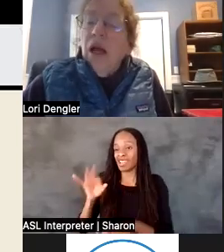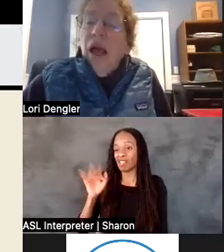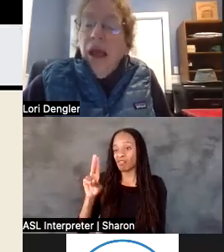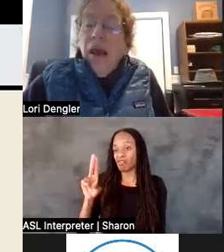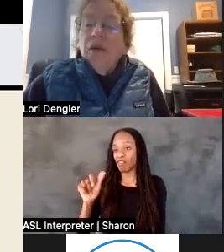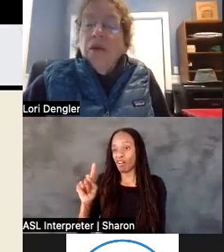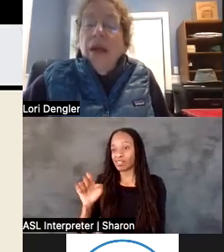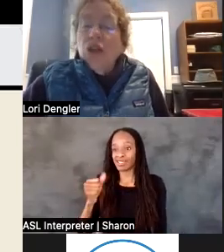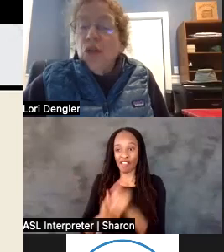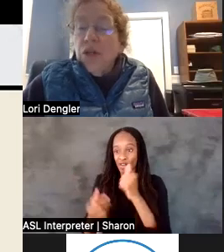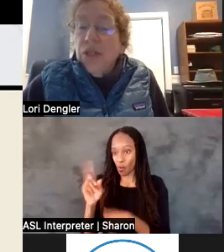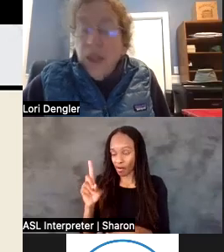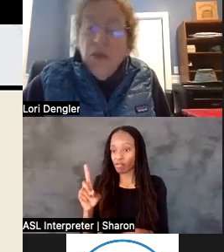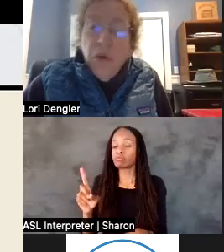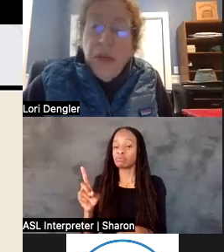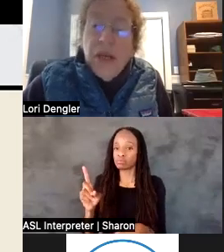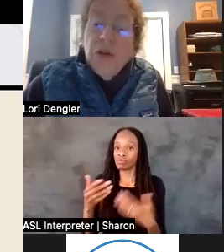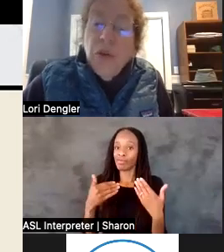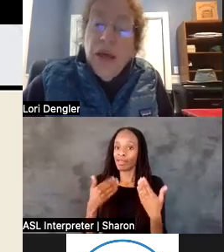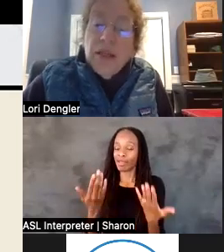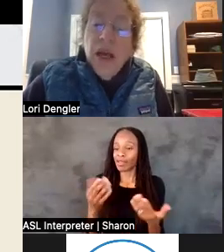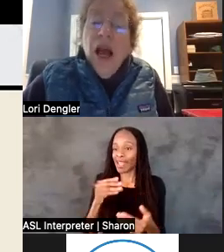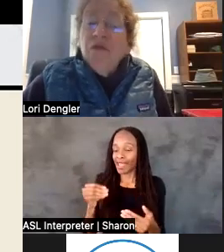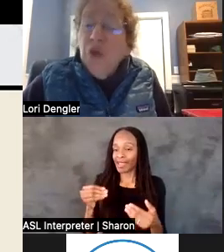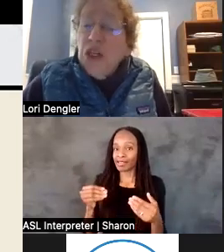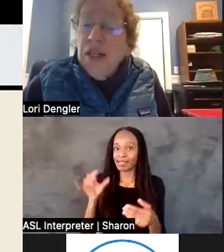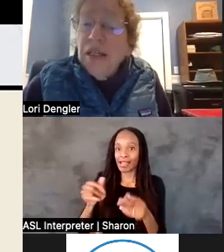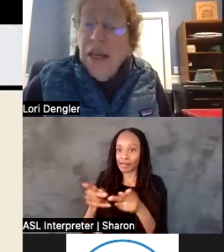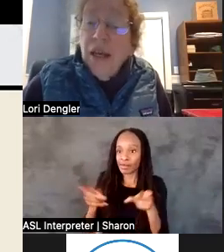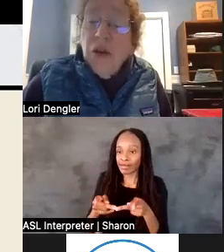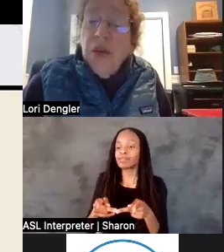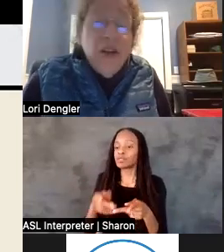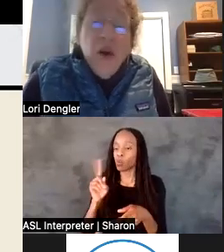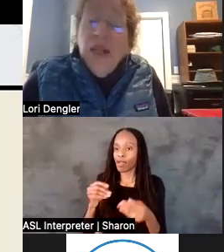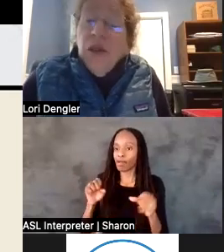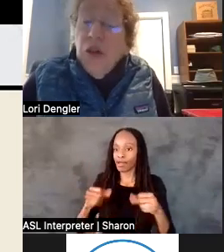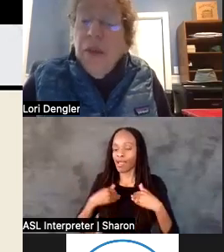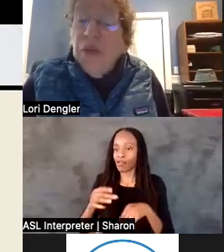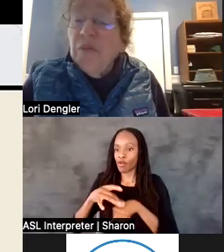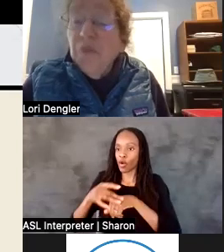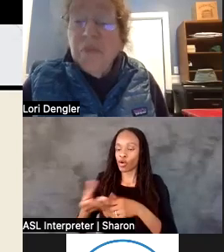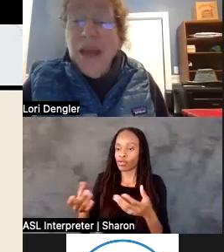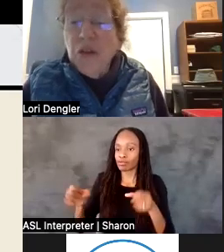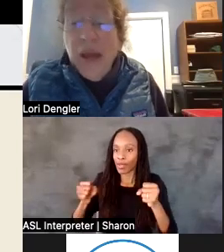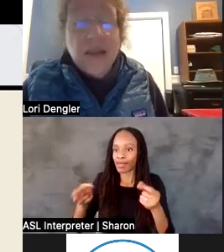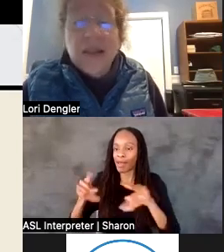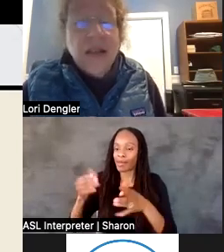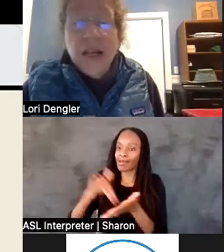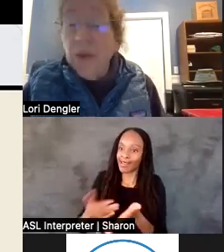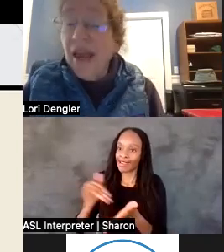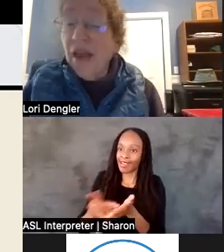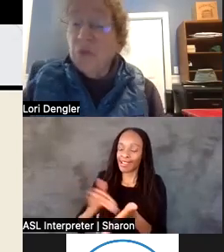everywhere, and they are sources of repeat earthquakes. Unfortunately, we can only learn about them by